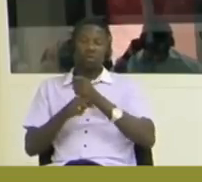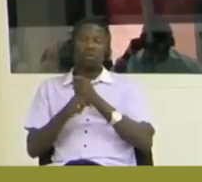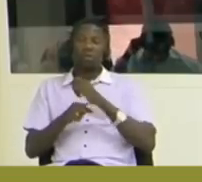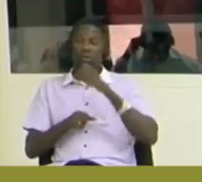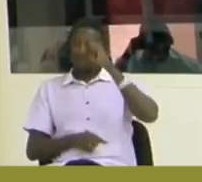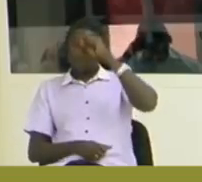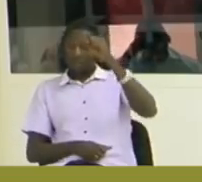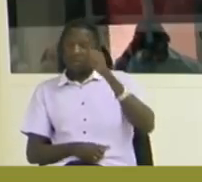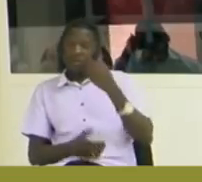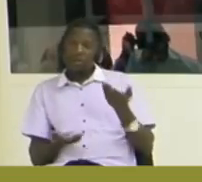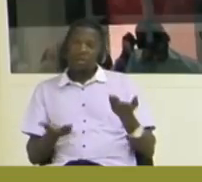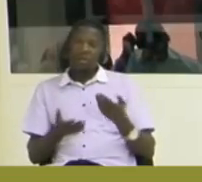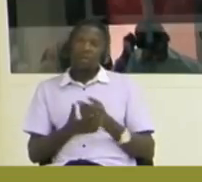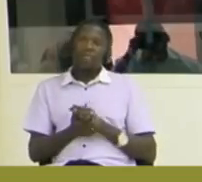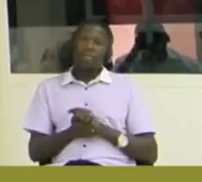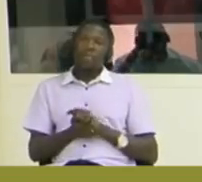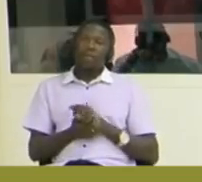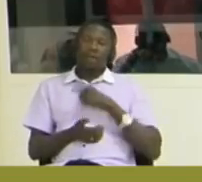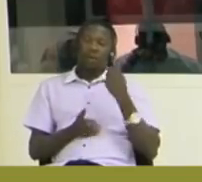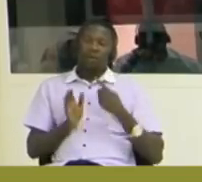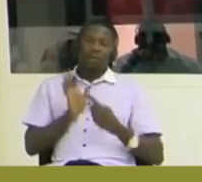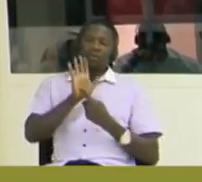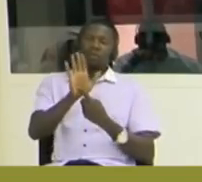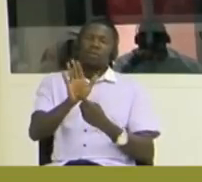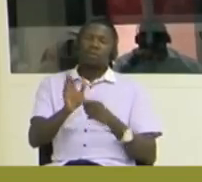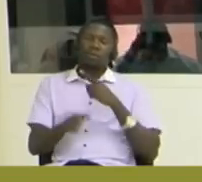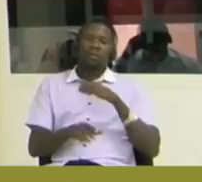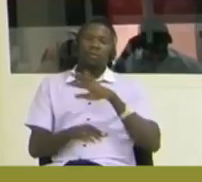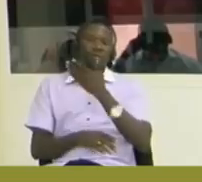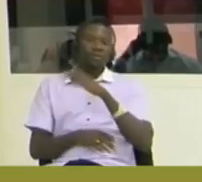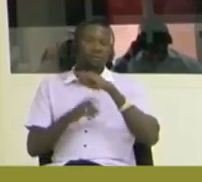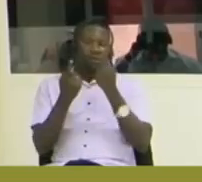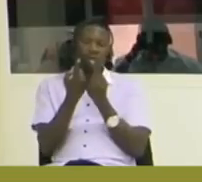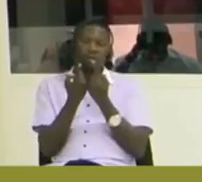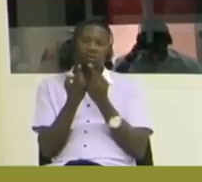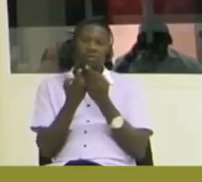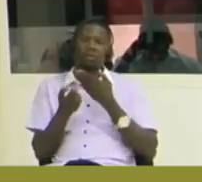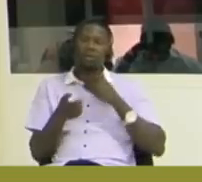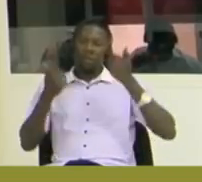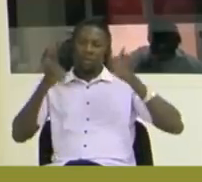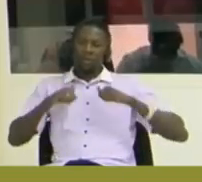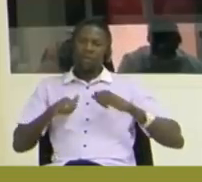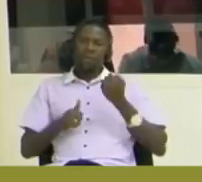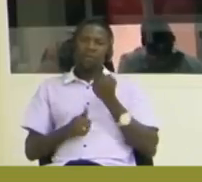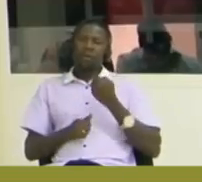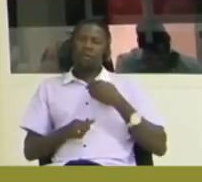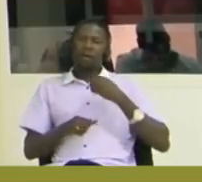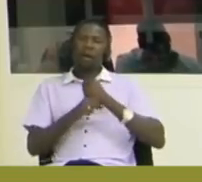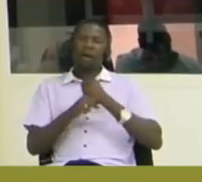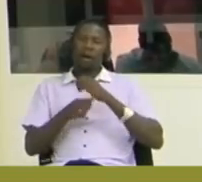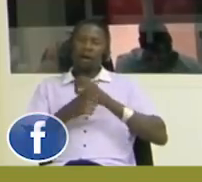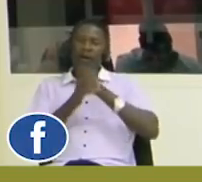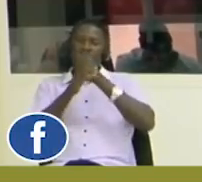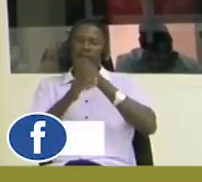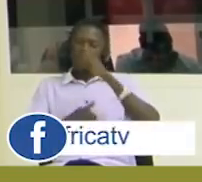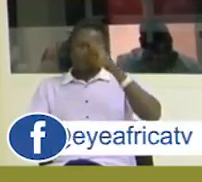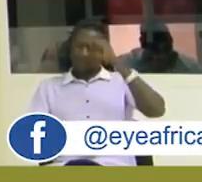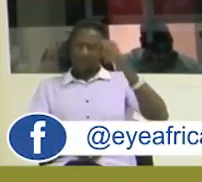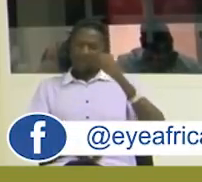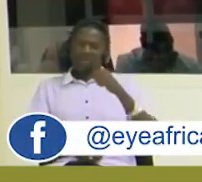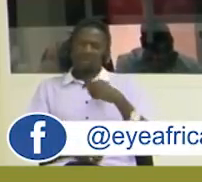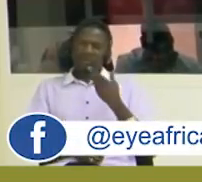so that is not an indication that everything that happened because I became acting president, you